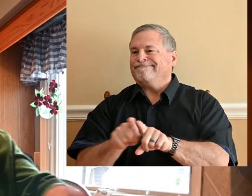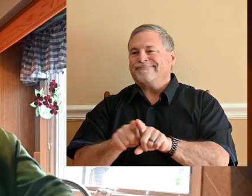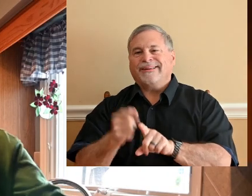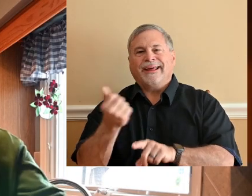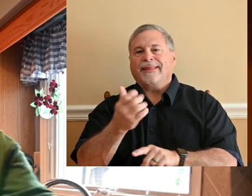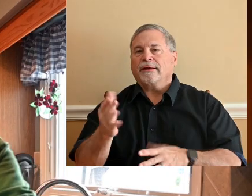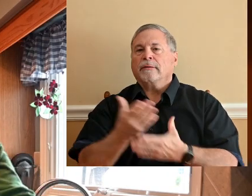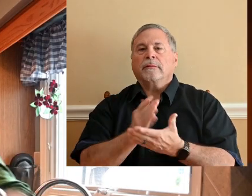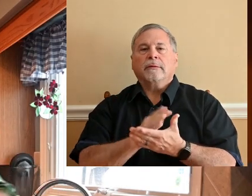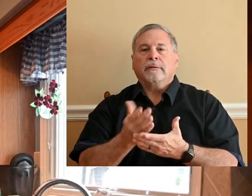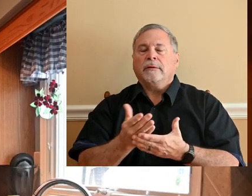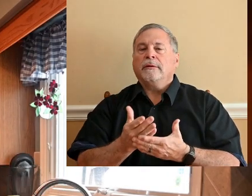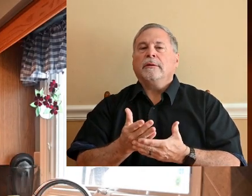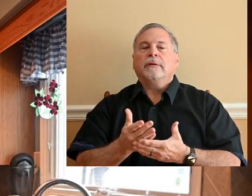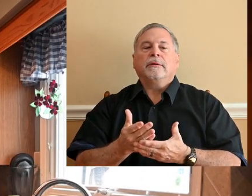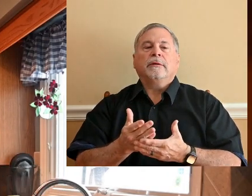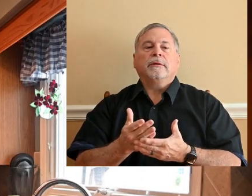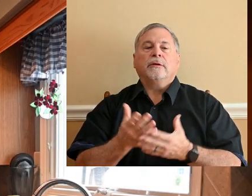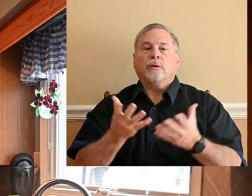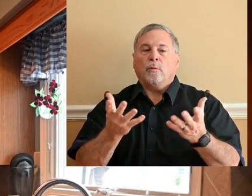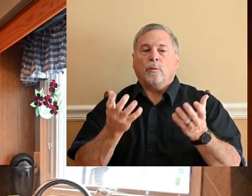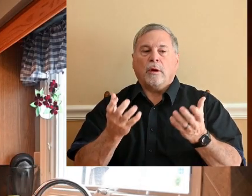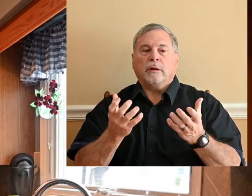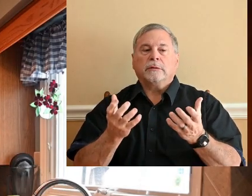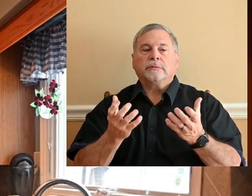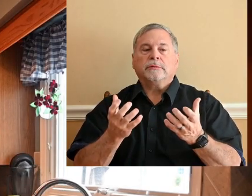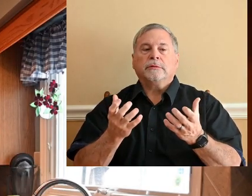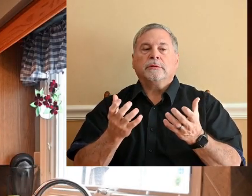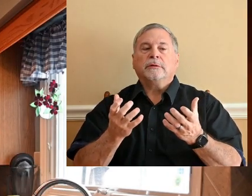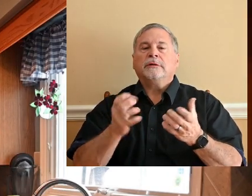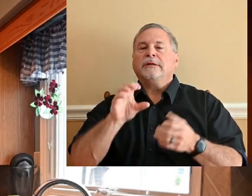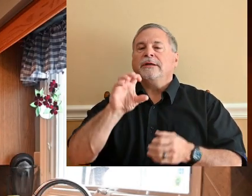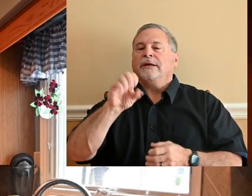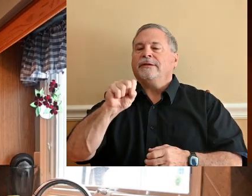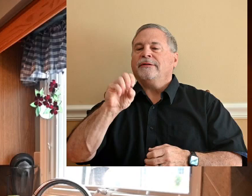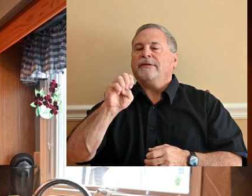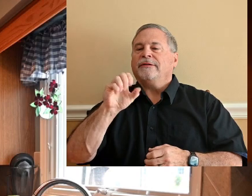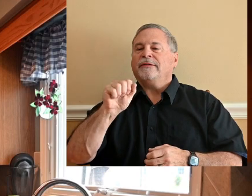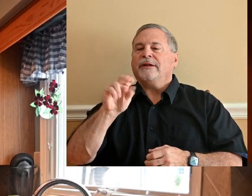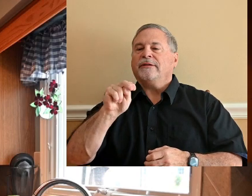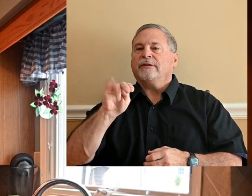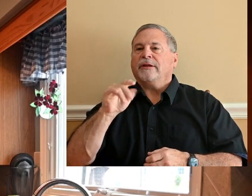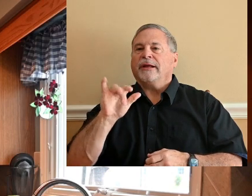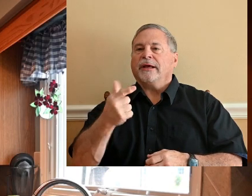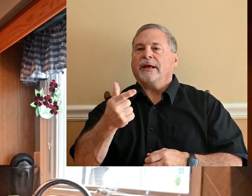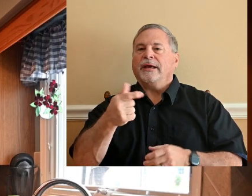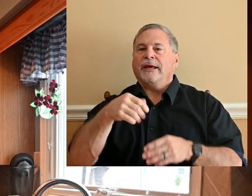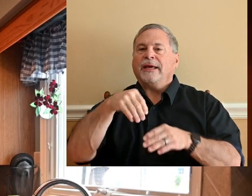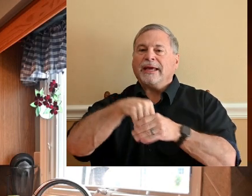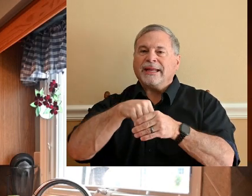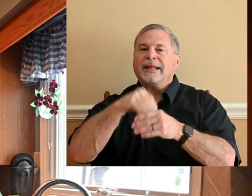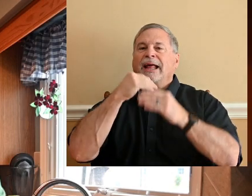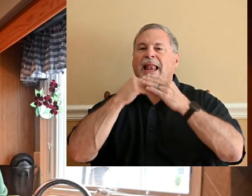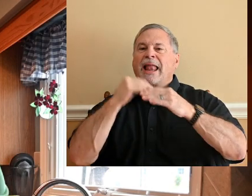Just like with anything that you're doing, you want to do seasoning in layers.